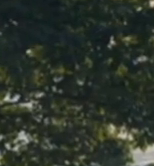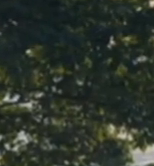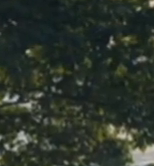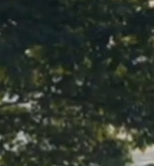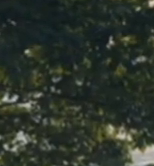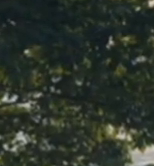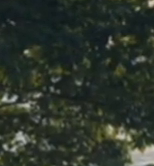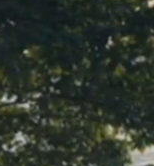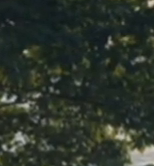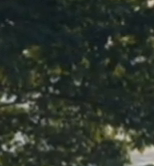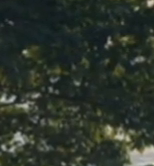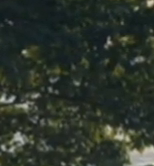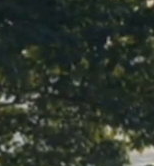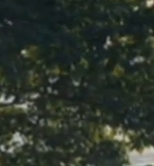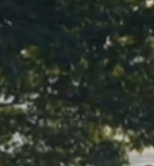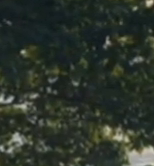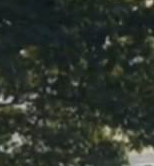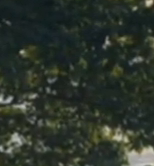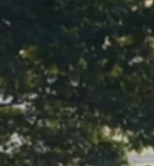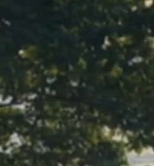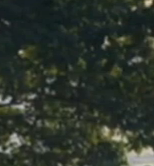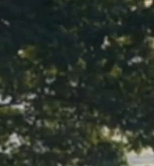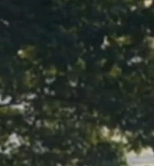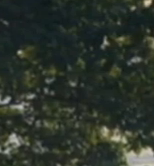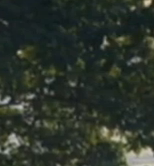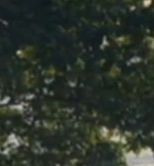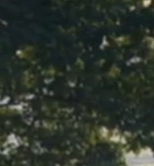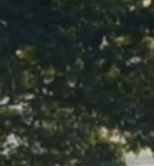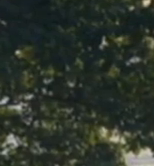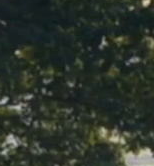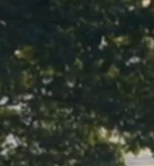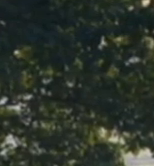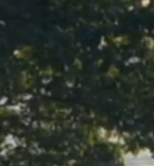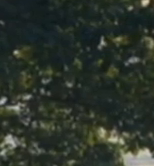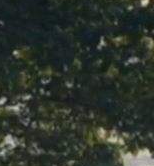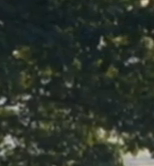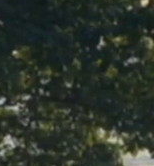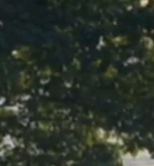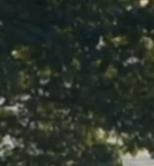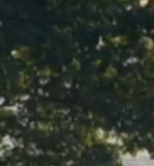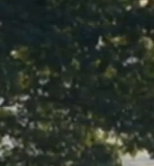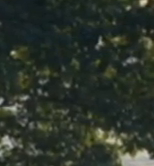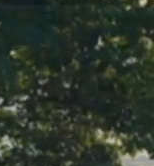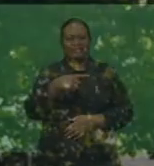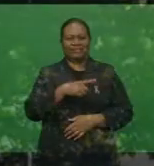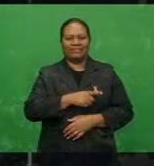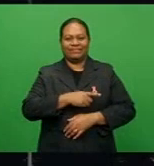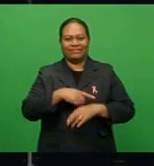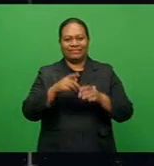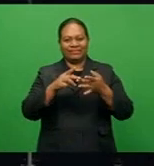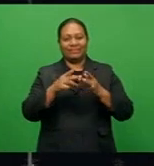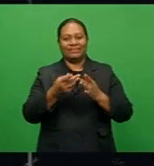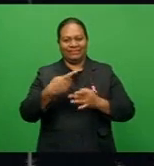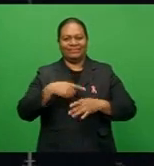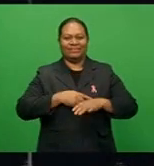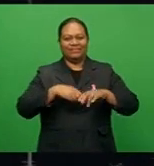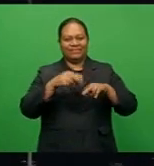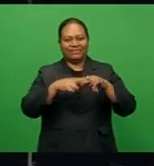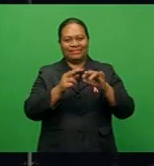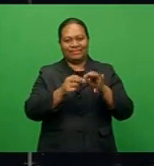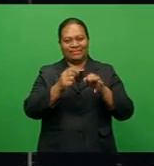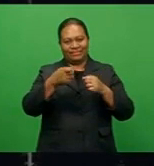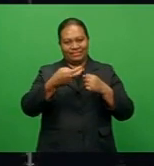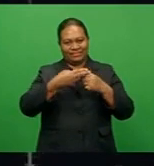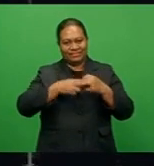way from Rotuma, and this picture was taken in Motusa village by Riten Gosai. Be sure to send us newsworthy pictures to email